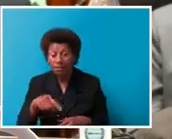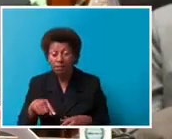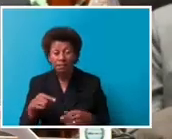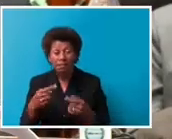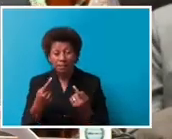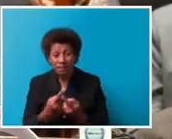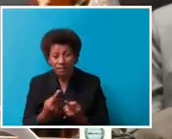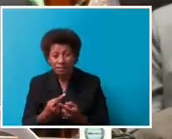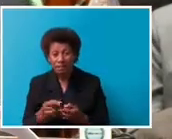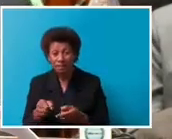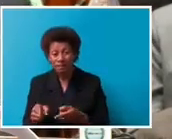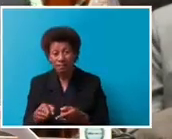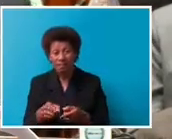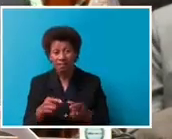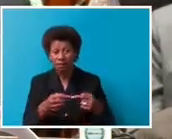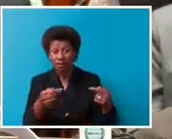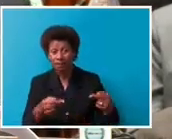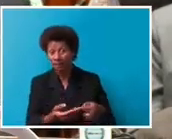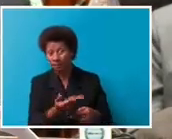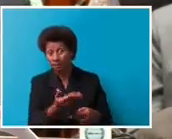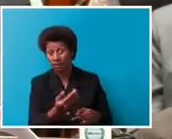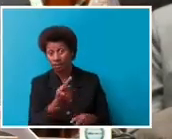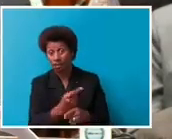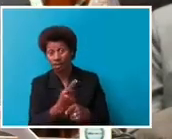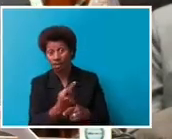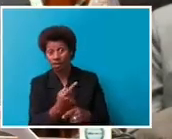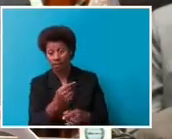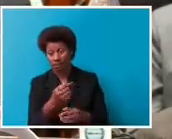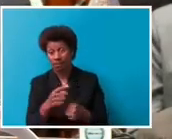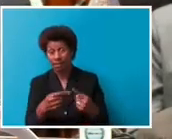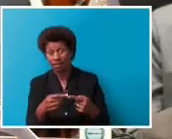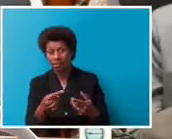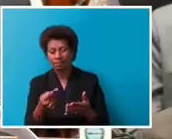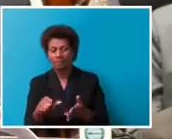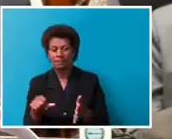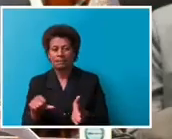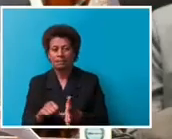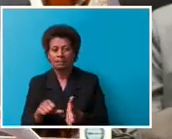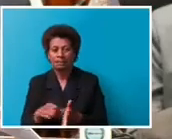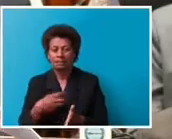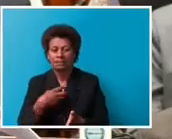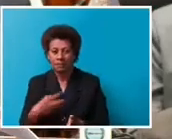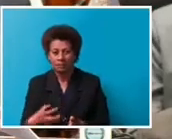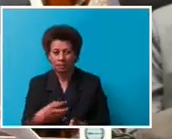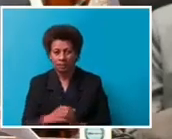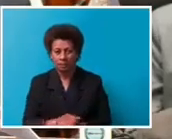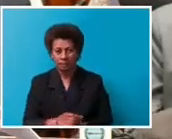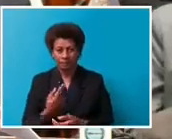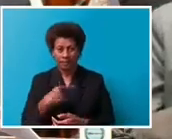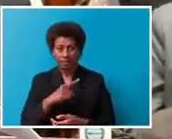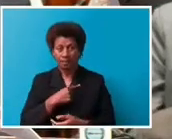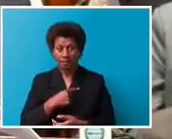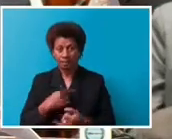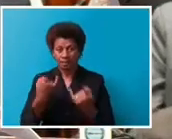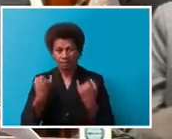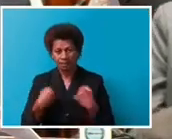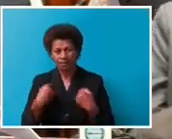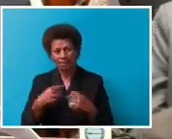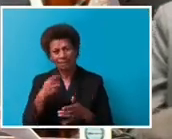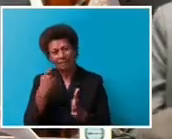the opposition is talking about would have been harsher and more difficult. We implemented essential tax